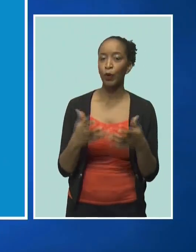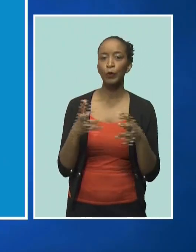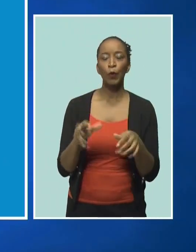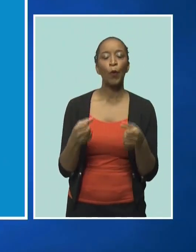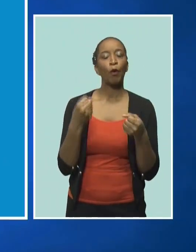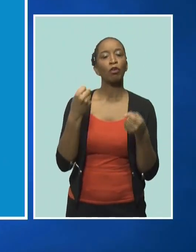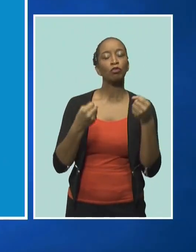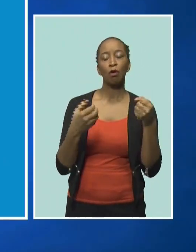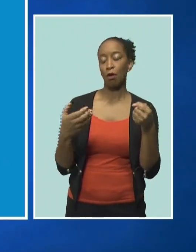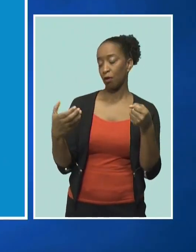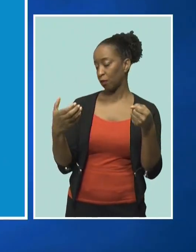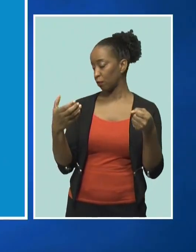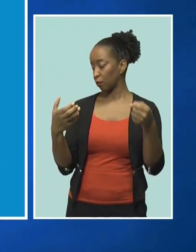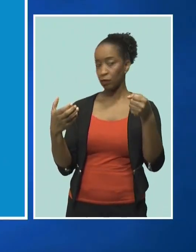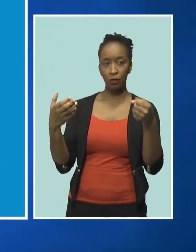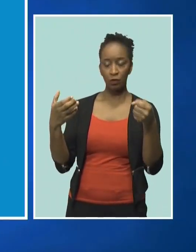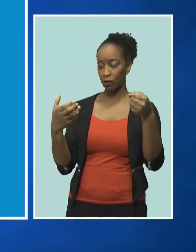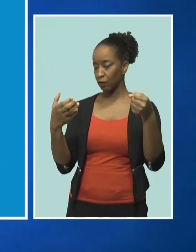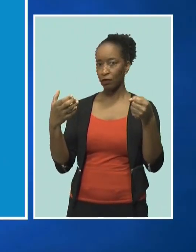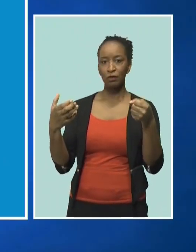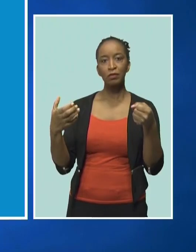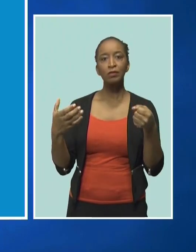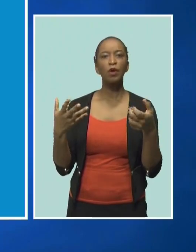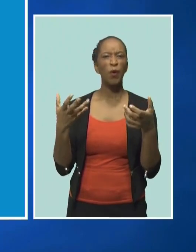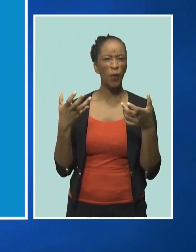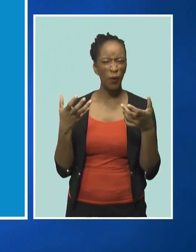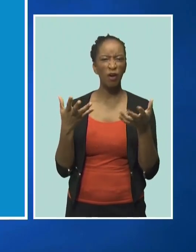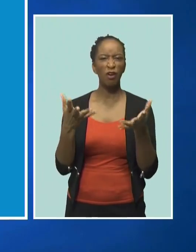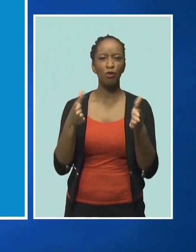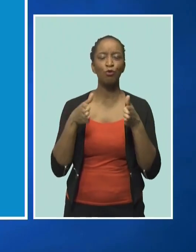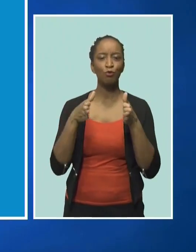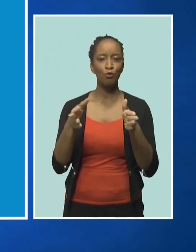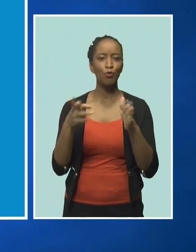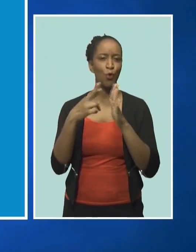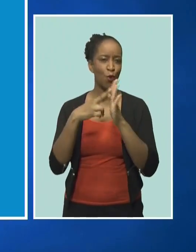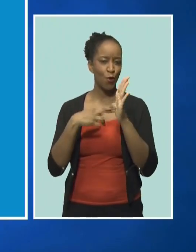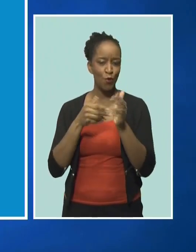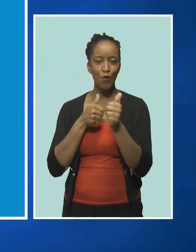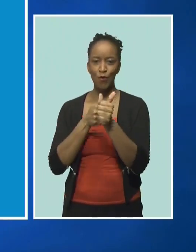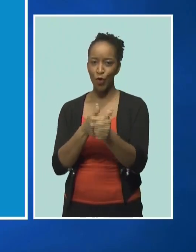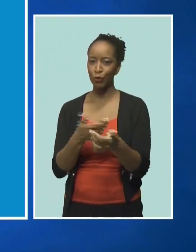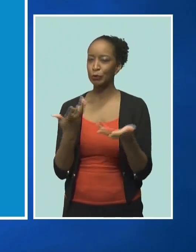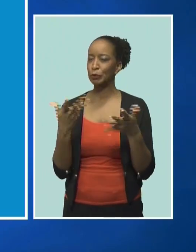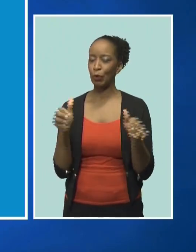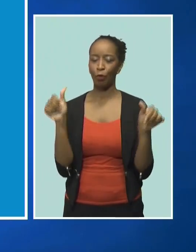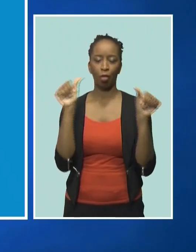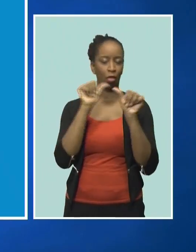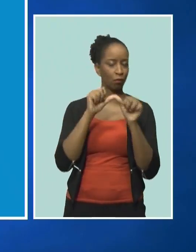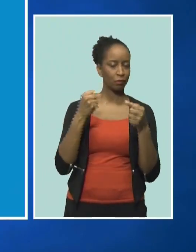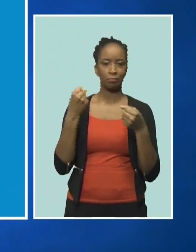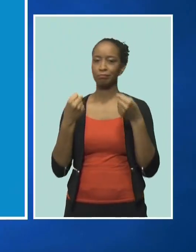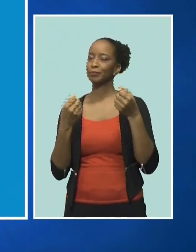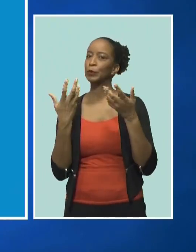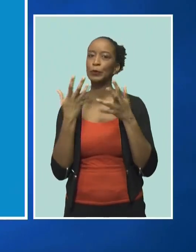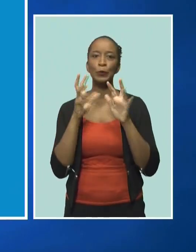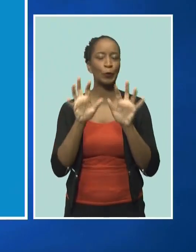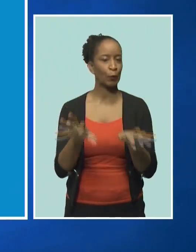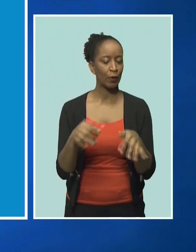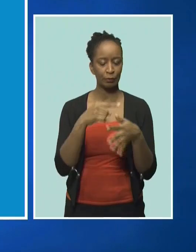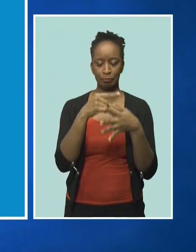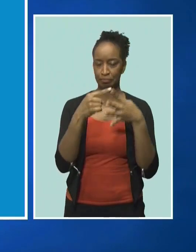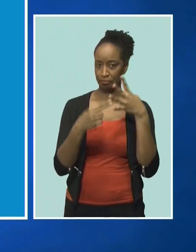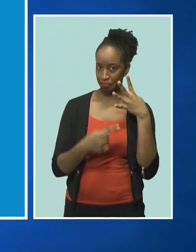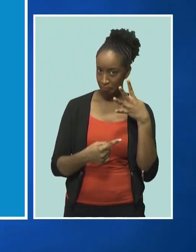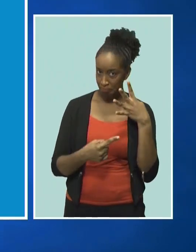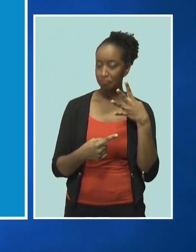slowly and pay attention to the road rules. And please don't drive drunk this season. If we can do those things, we really challenge Barbados to have zero